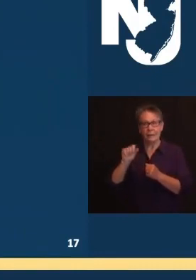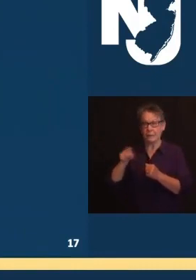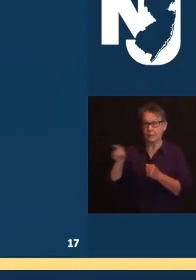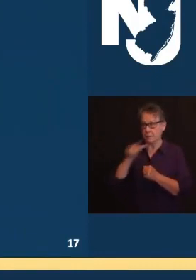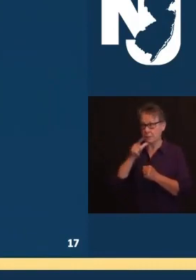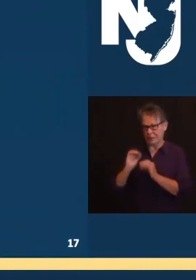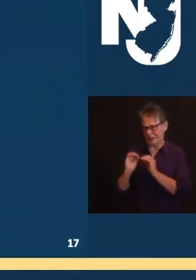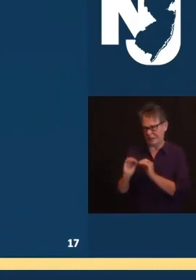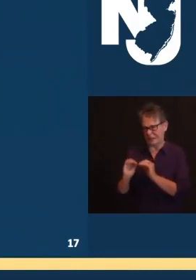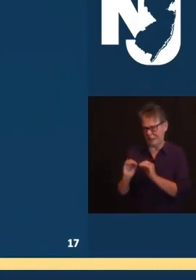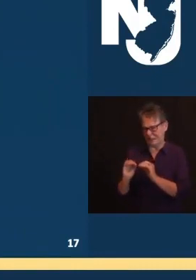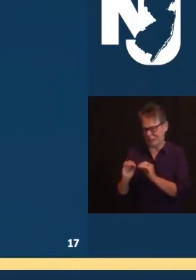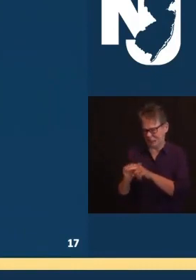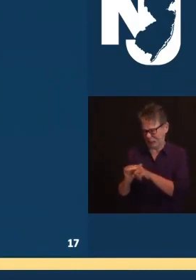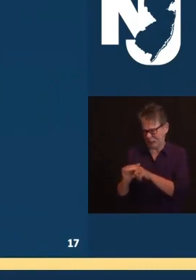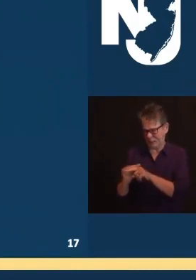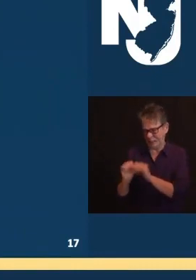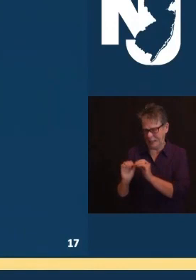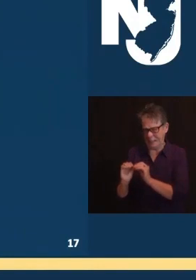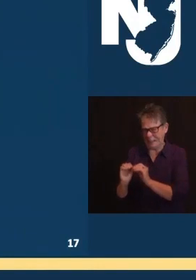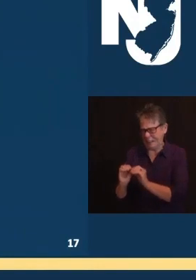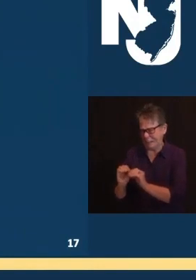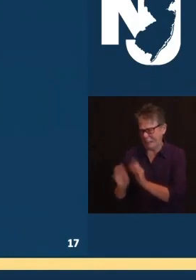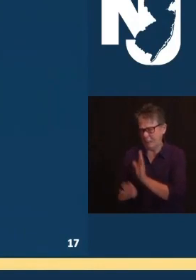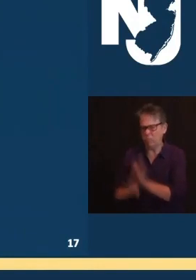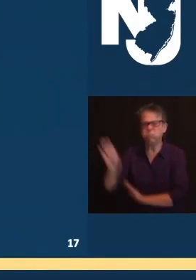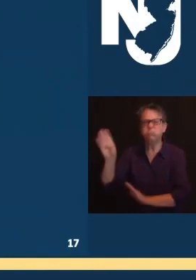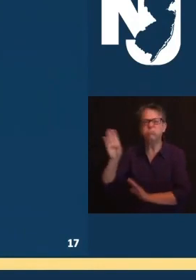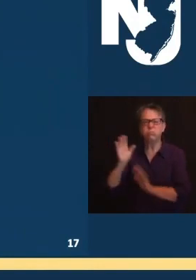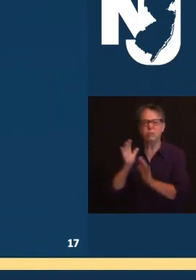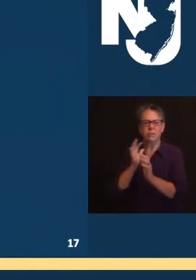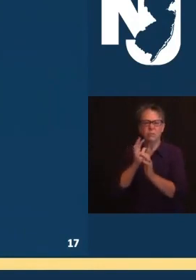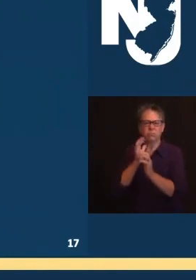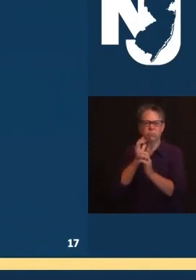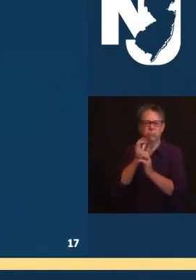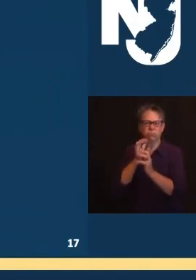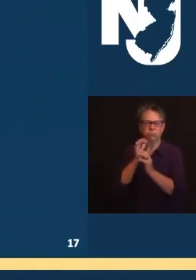as Ron Carter, Wayne Shorter, Herbie Hancock, and Tony Williams, who